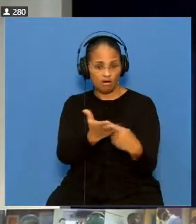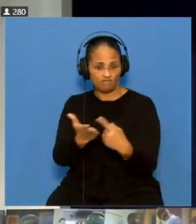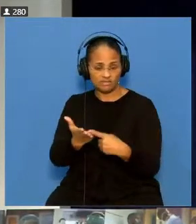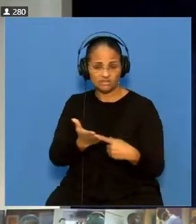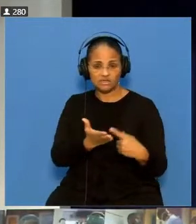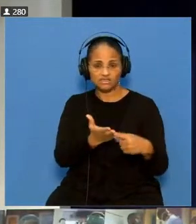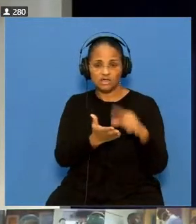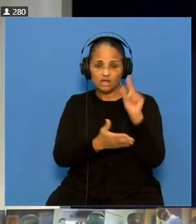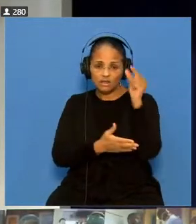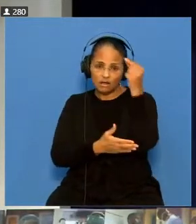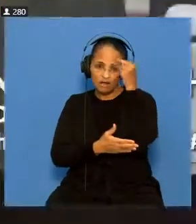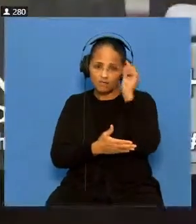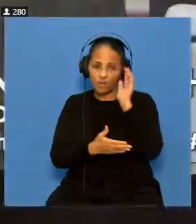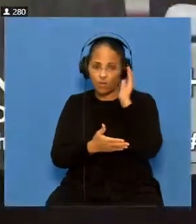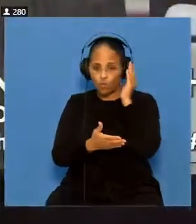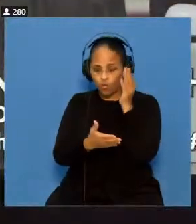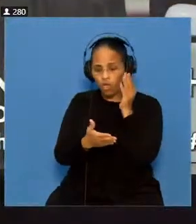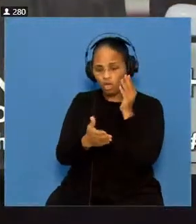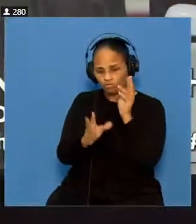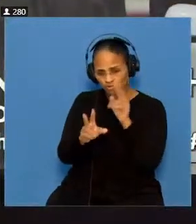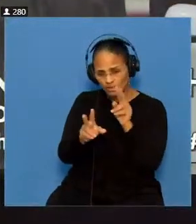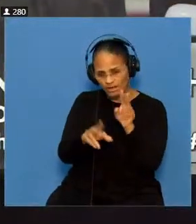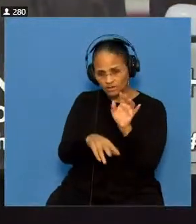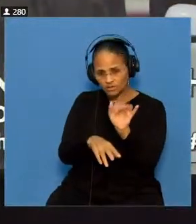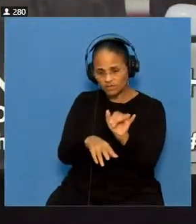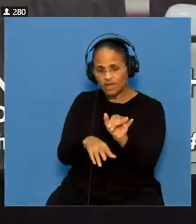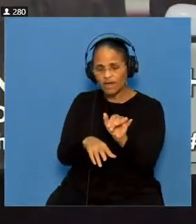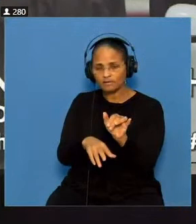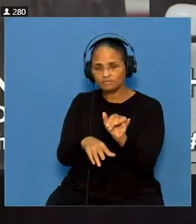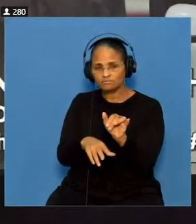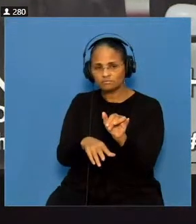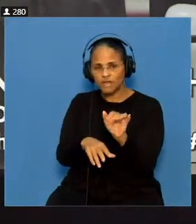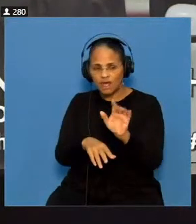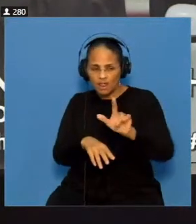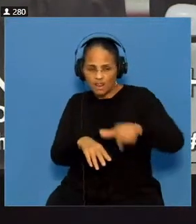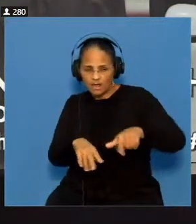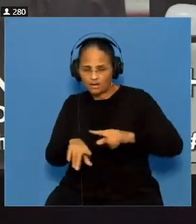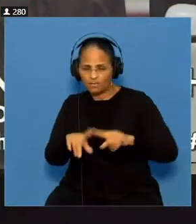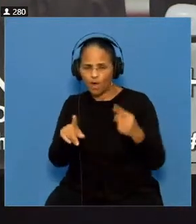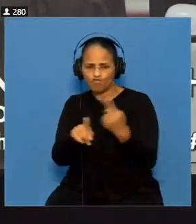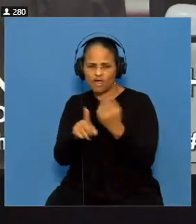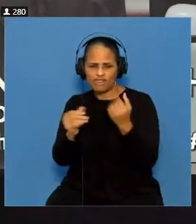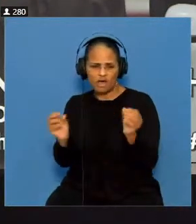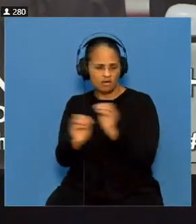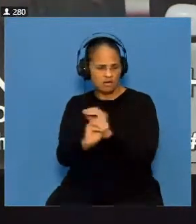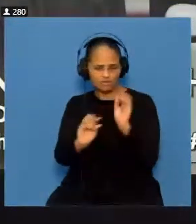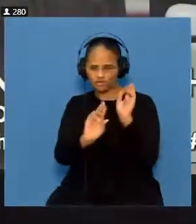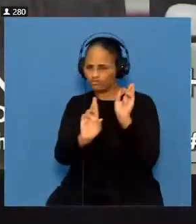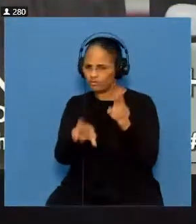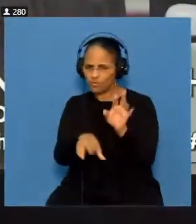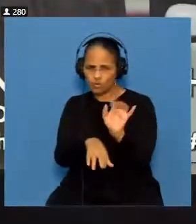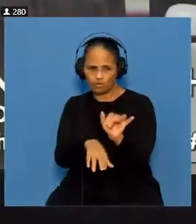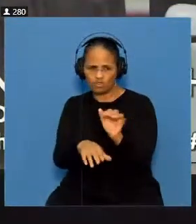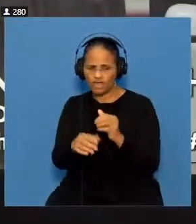and the government will follow up on those particular matters. But right now, there's nothing to report on that. Okay.